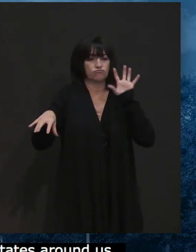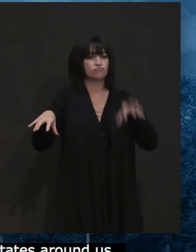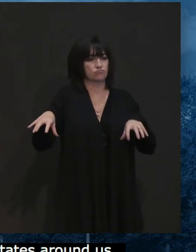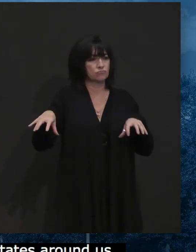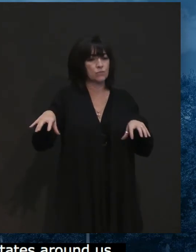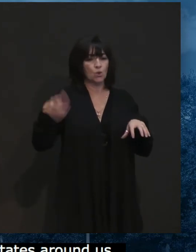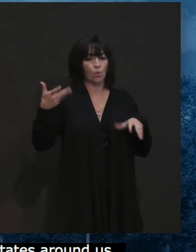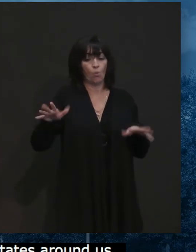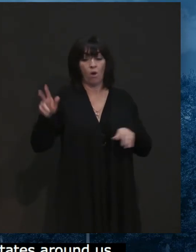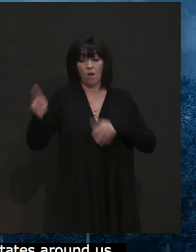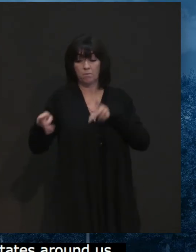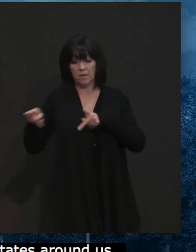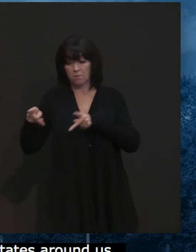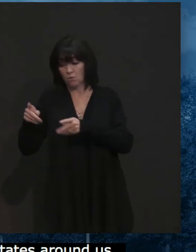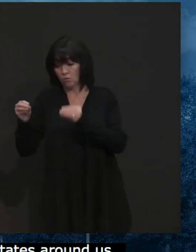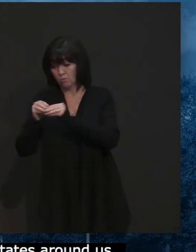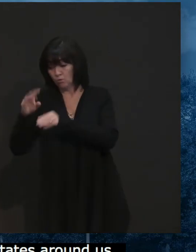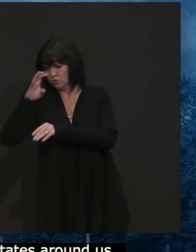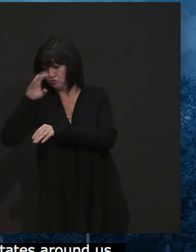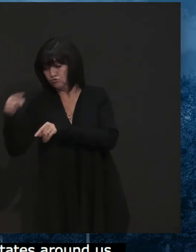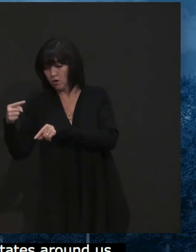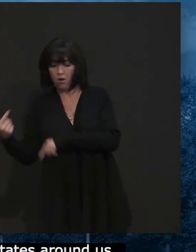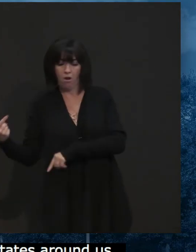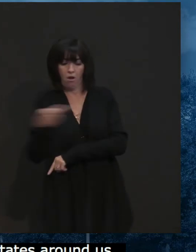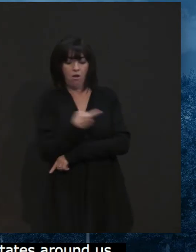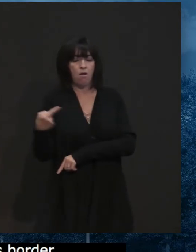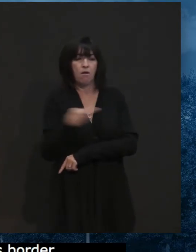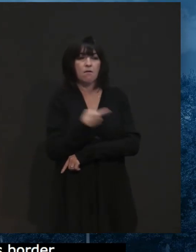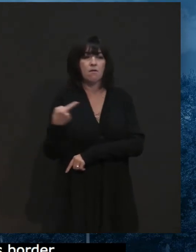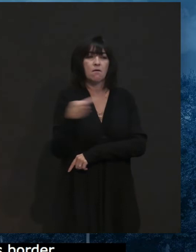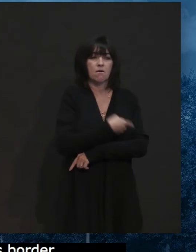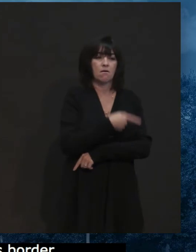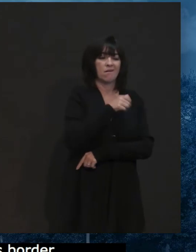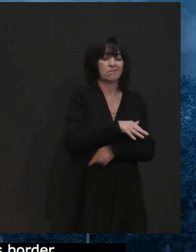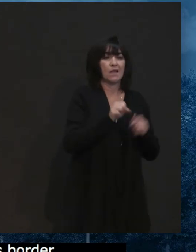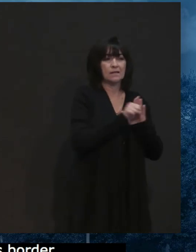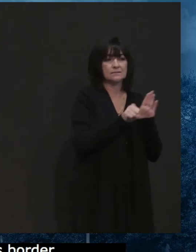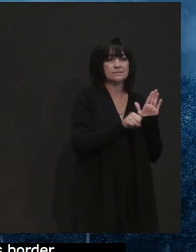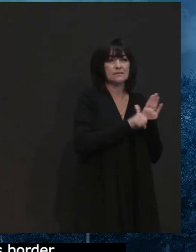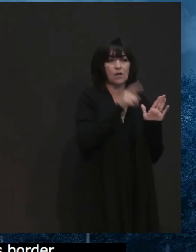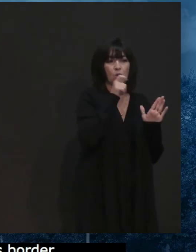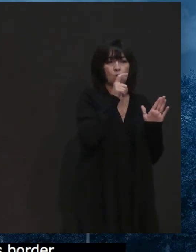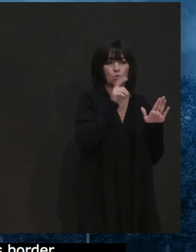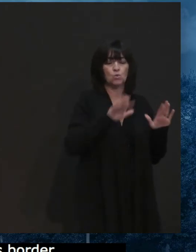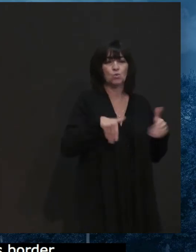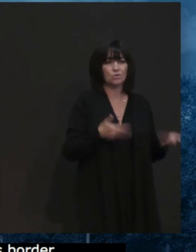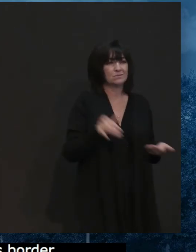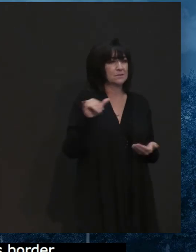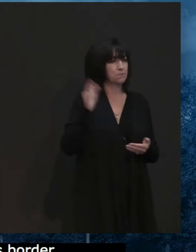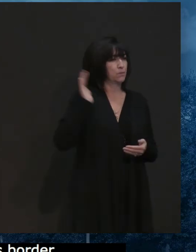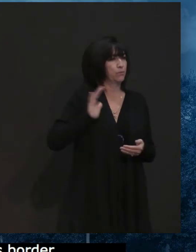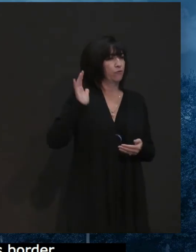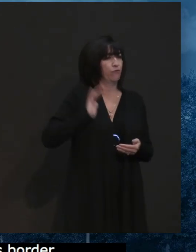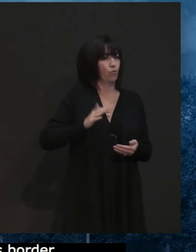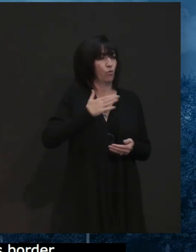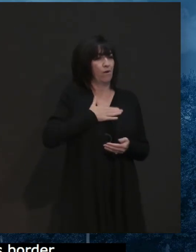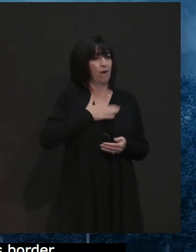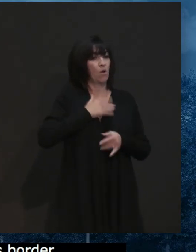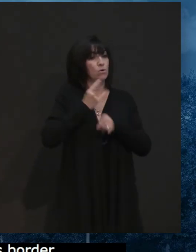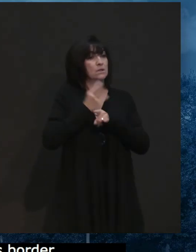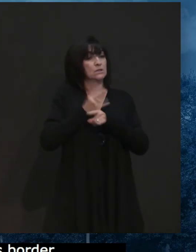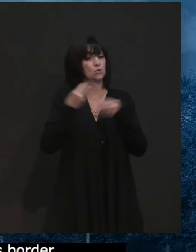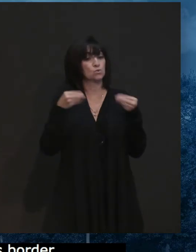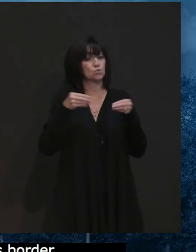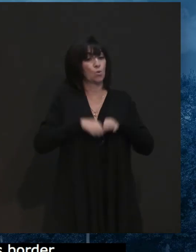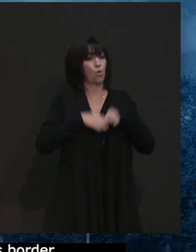cross-border incentives as we did at one time with beaches and with liquor stores in the northern part of our state. And so we'll continue